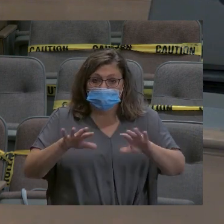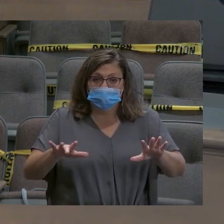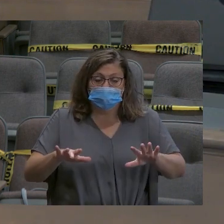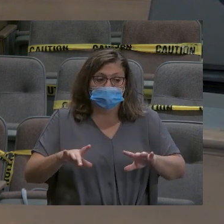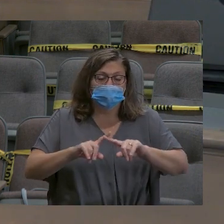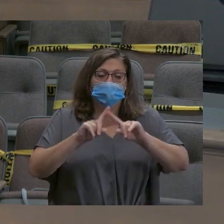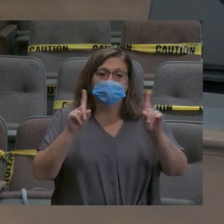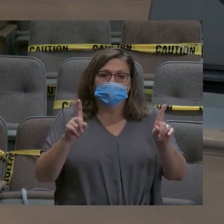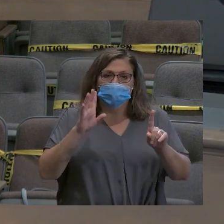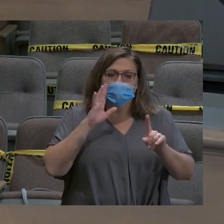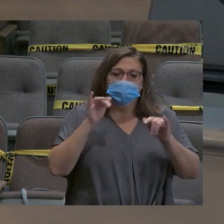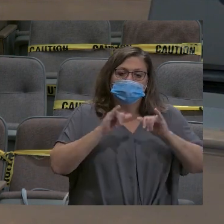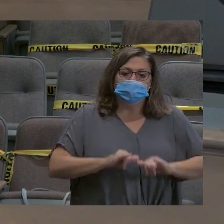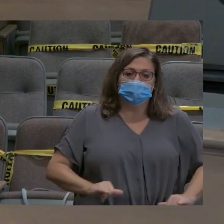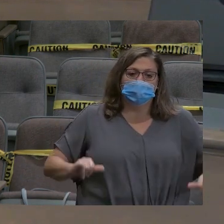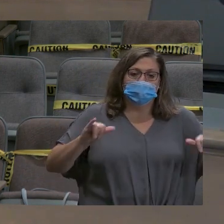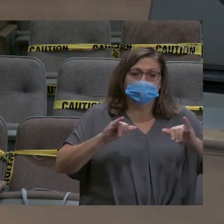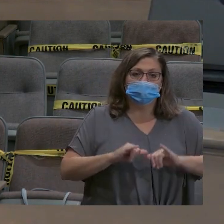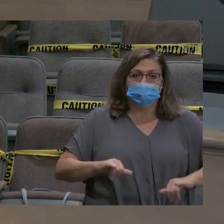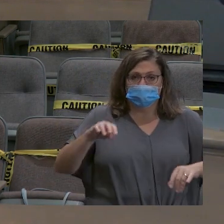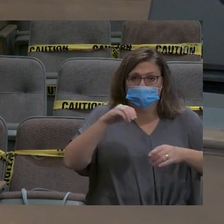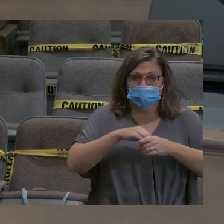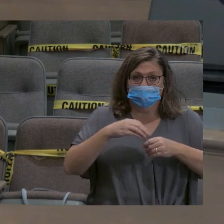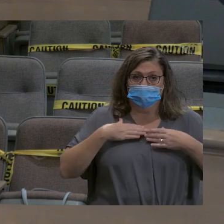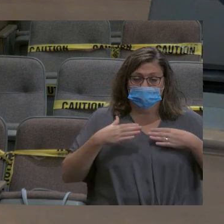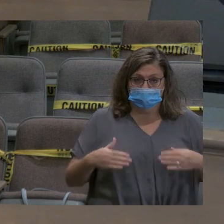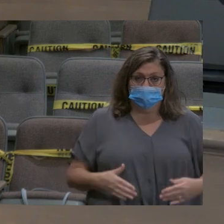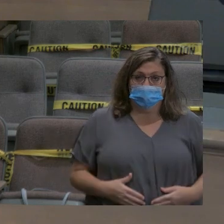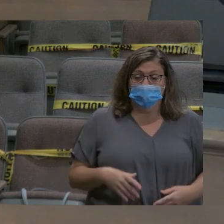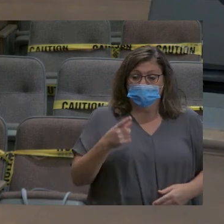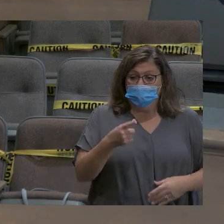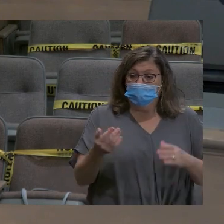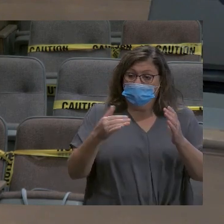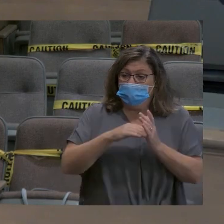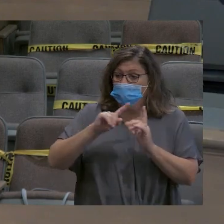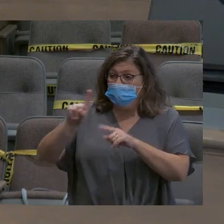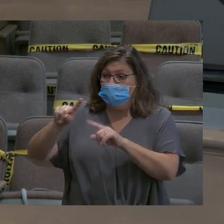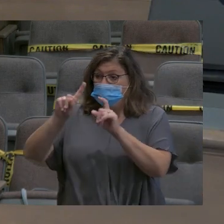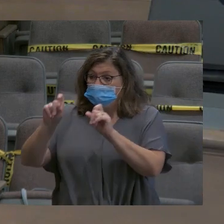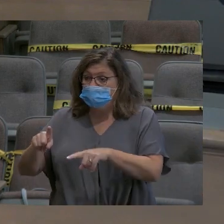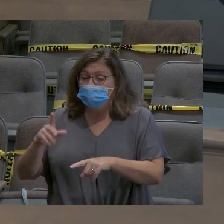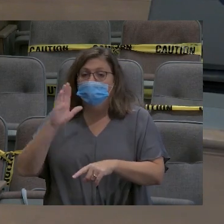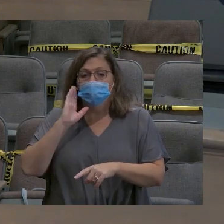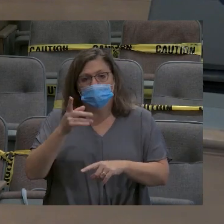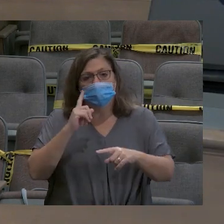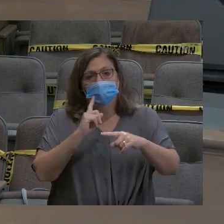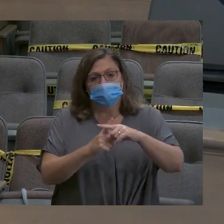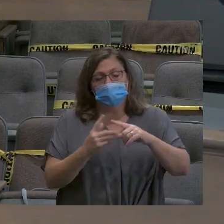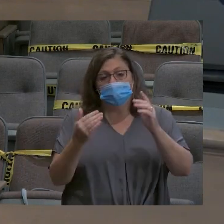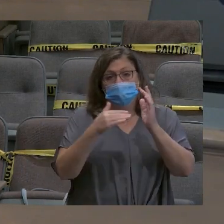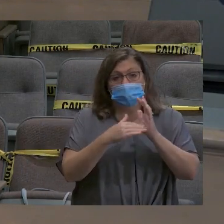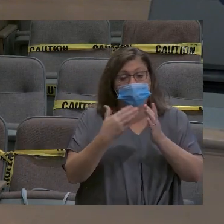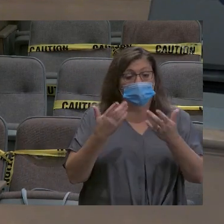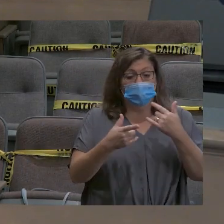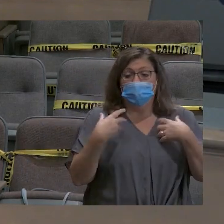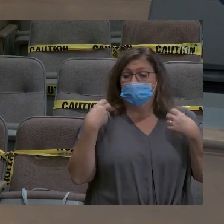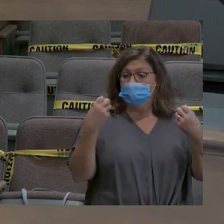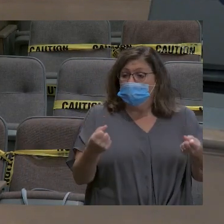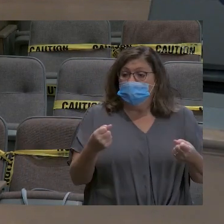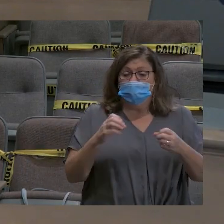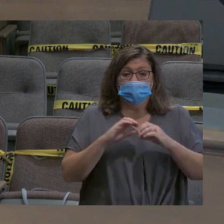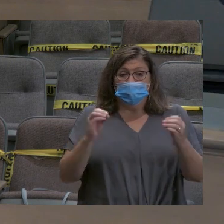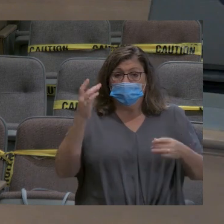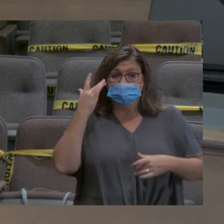yet it will linger. So if you get a test again, you're probably going to show positive again, even though you may have totally recovered. One